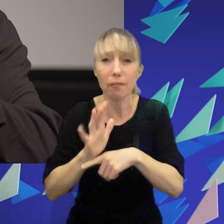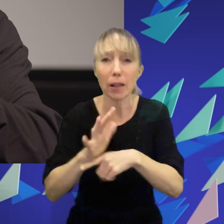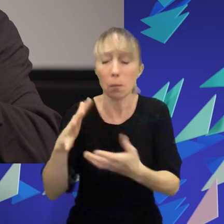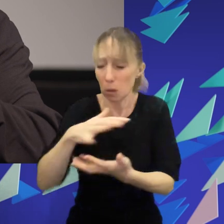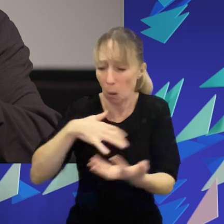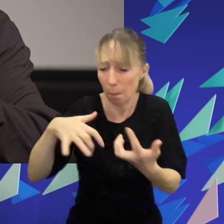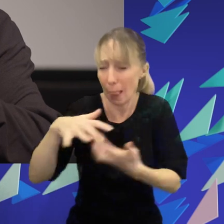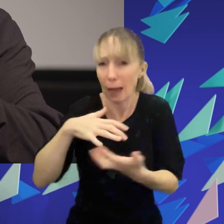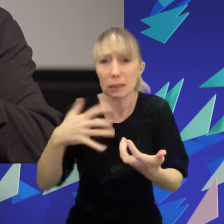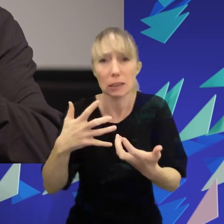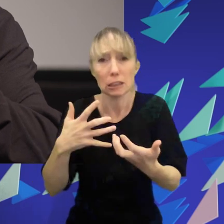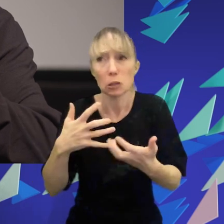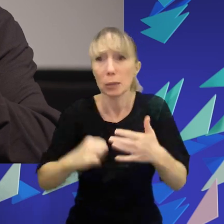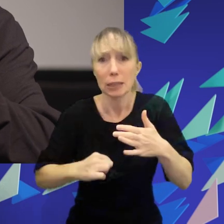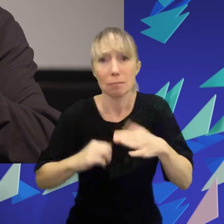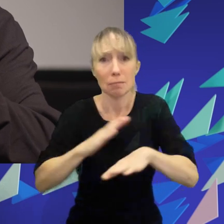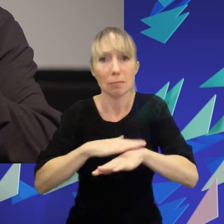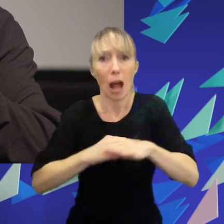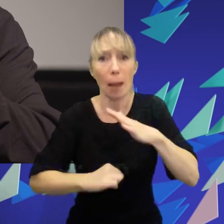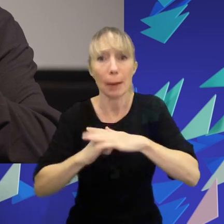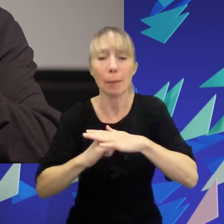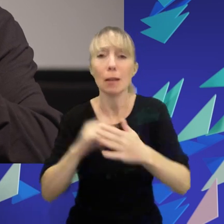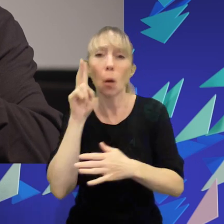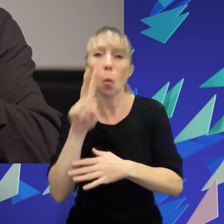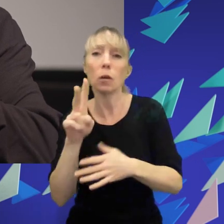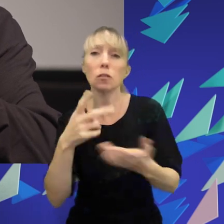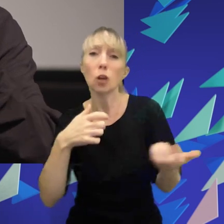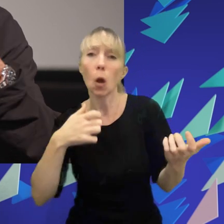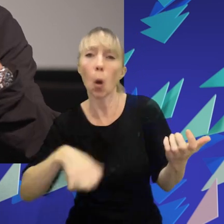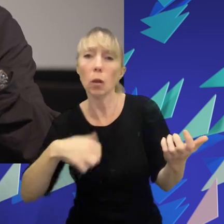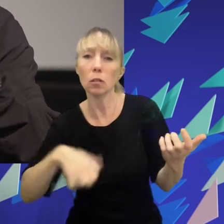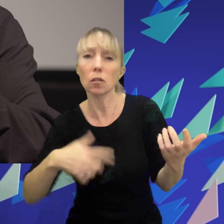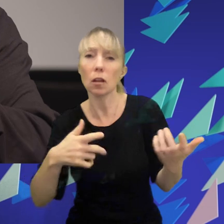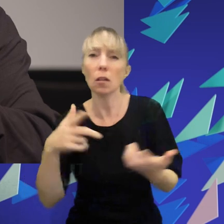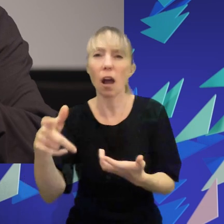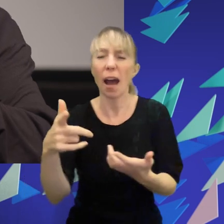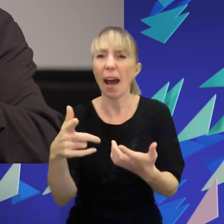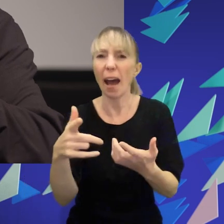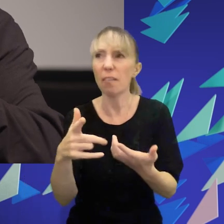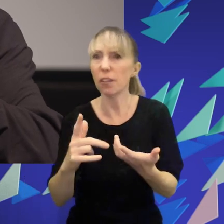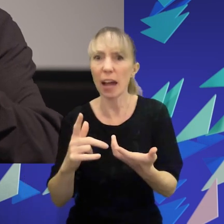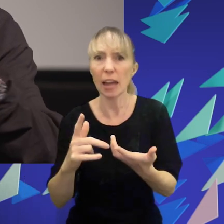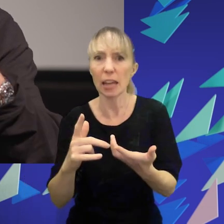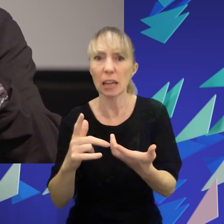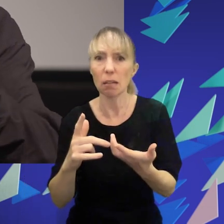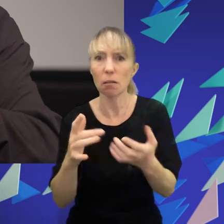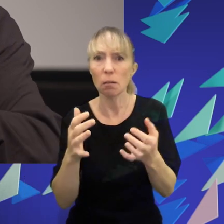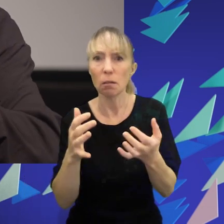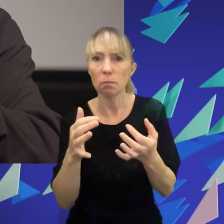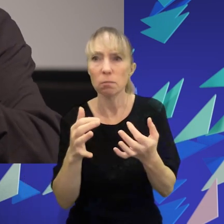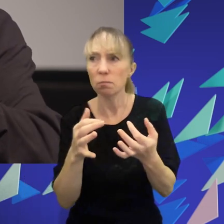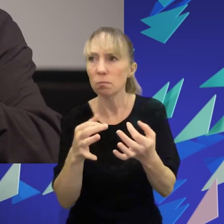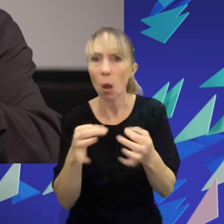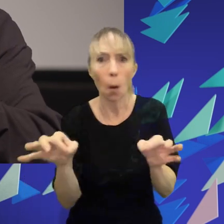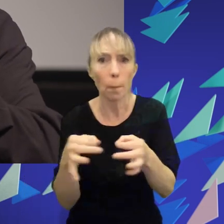to a limit of time. I saw a concert that Gustavo Dudamel invited this composer, which was Bryce Dessner, and I saw this